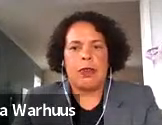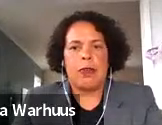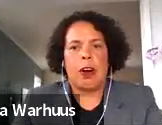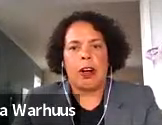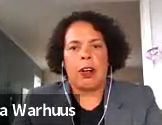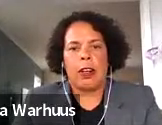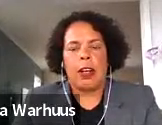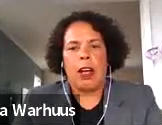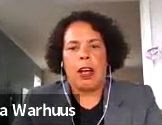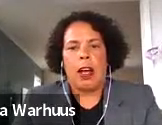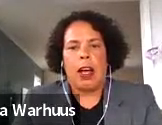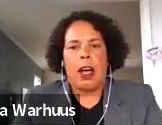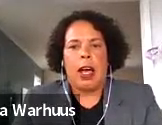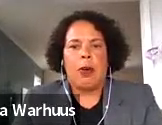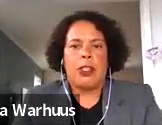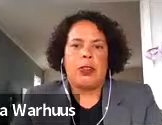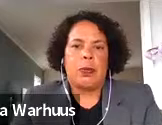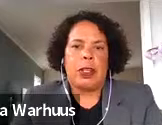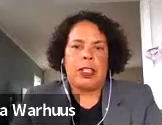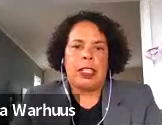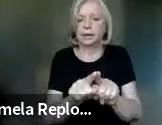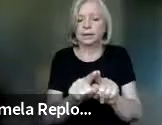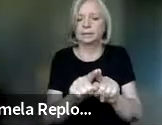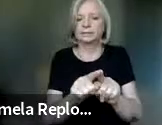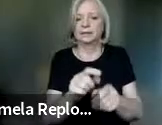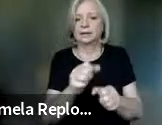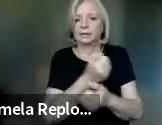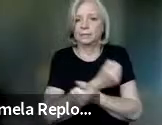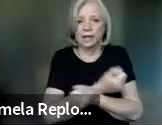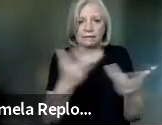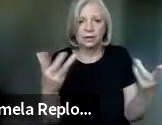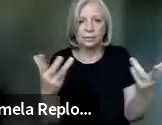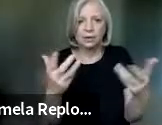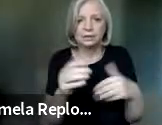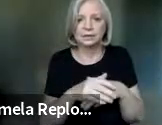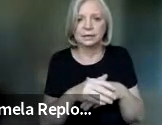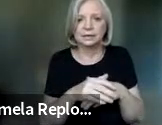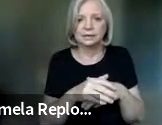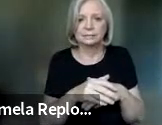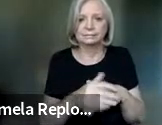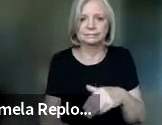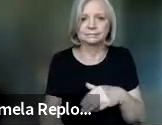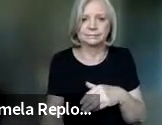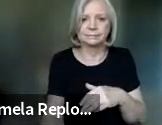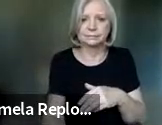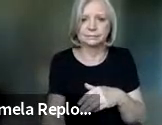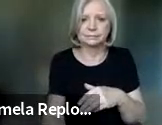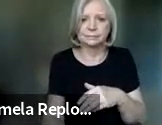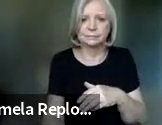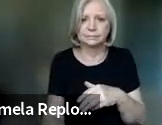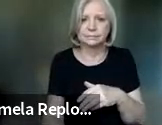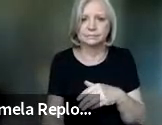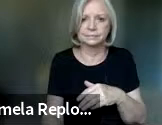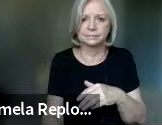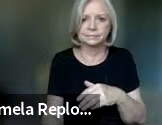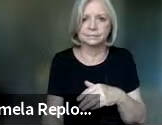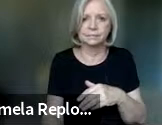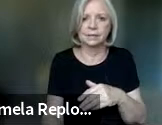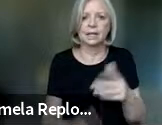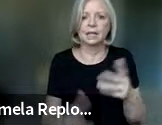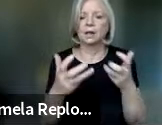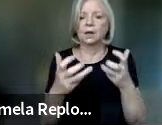said so far. I want to especially thank Alameda County for our very strong and